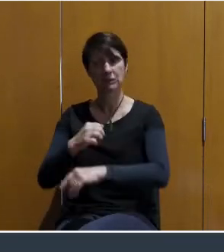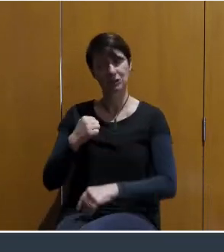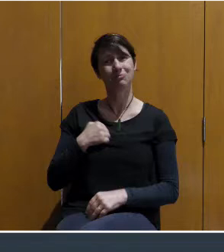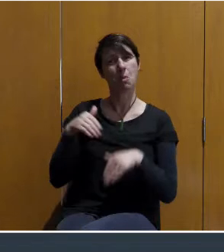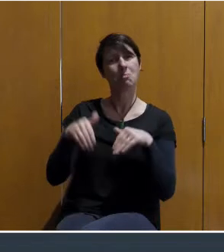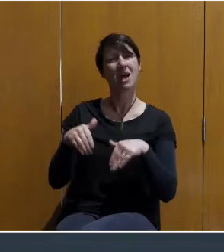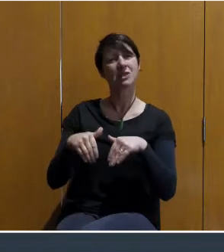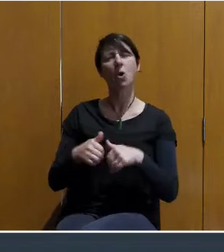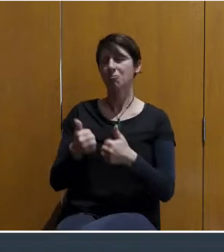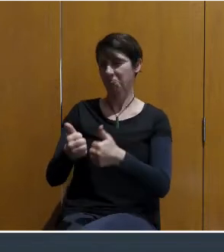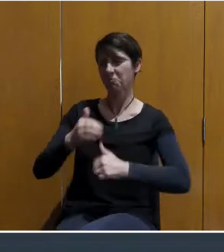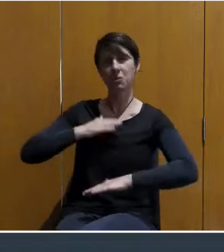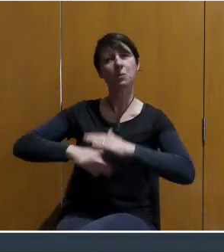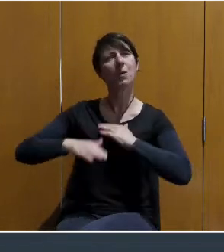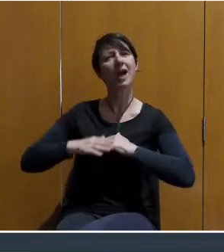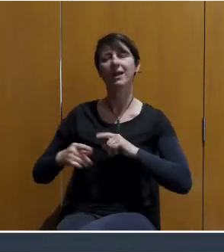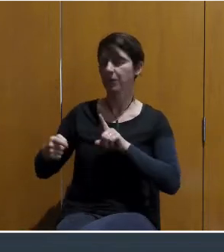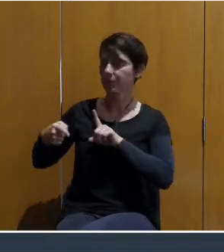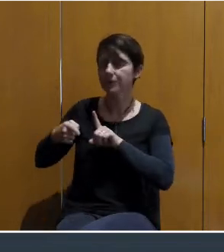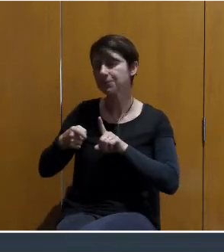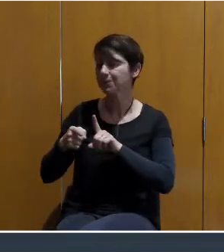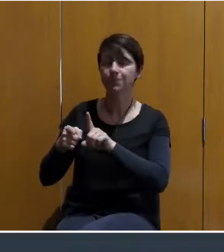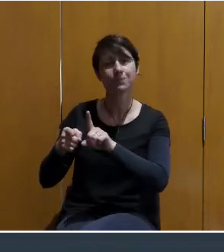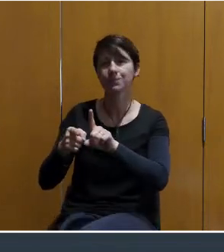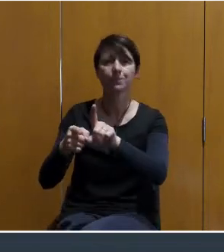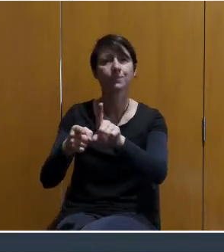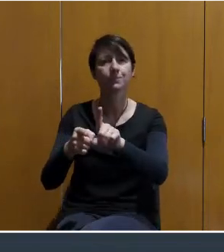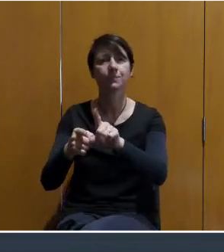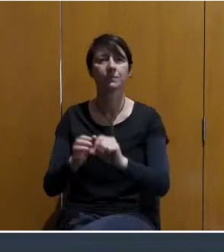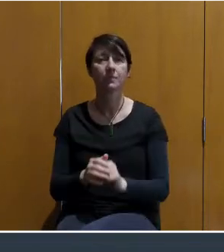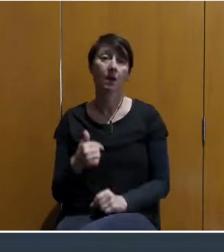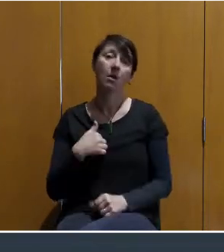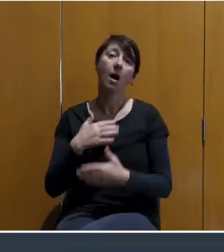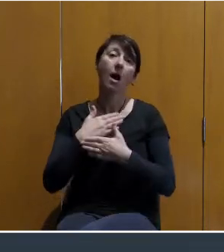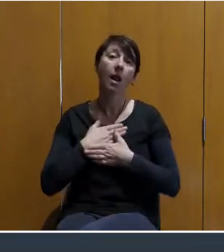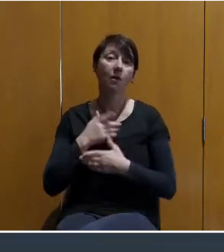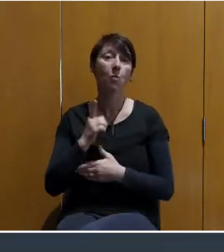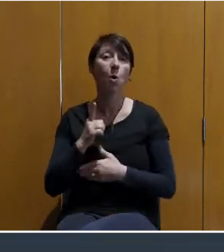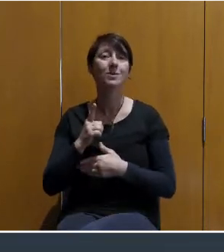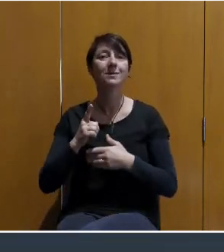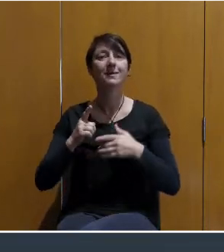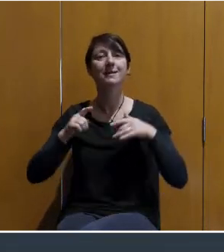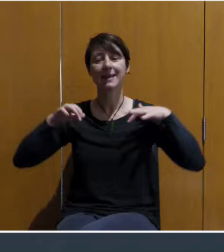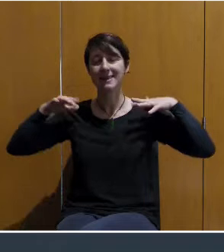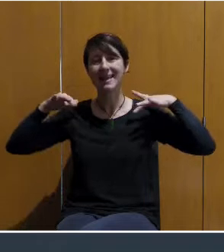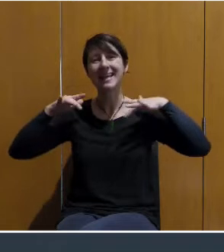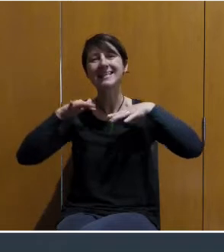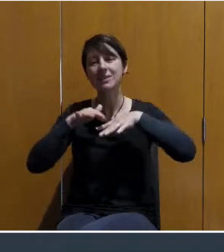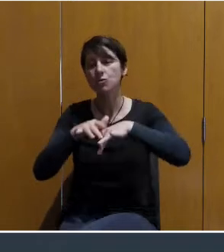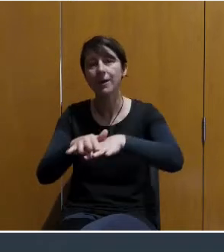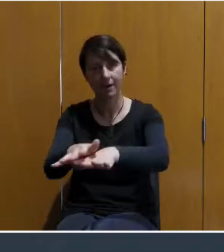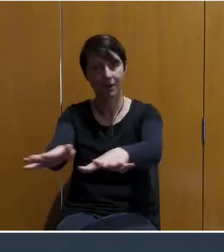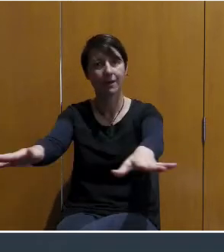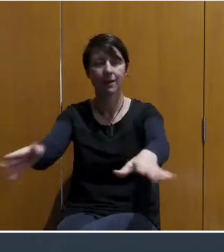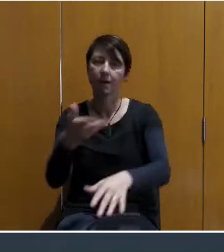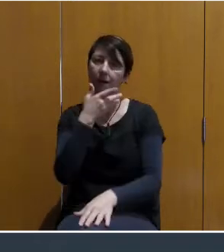the reserves as such, I don't need to worry about that. But I do love going to the estuary. That's a really nice walk in the summer or spring